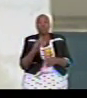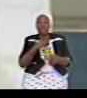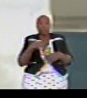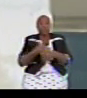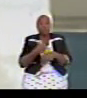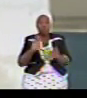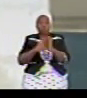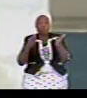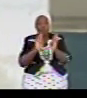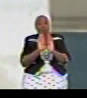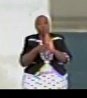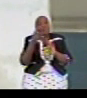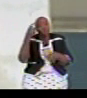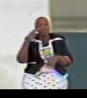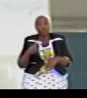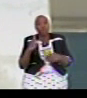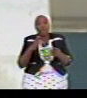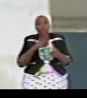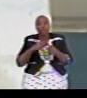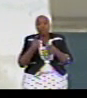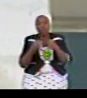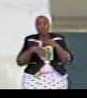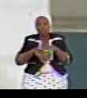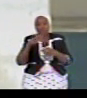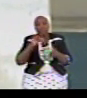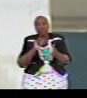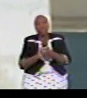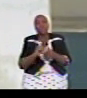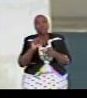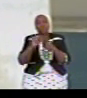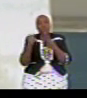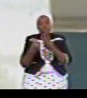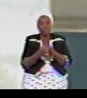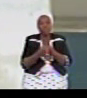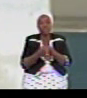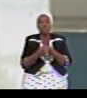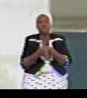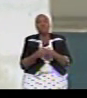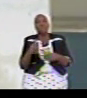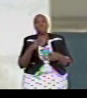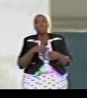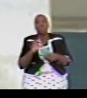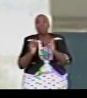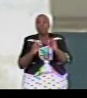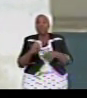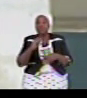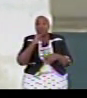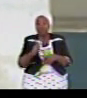then you come out of that situation? If you are